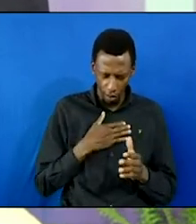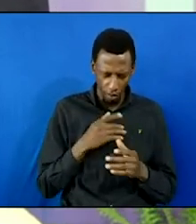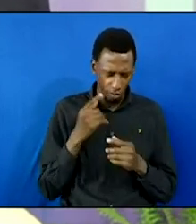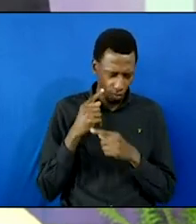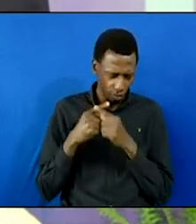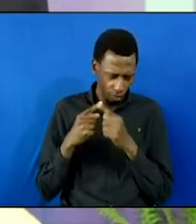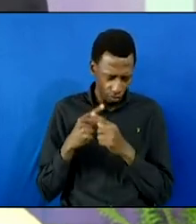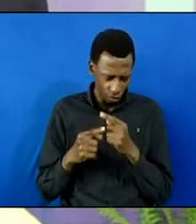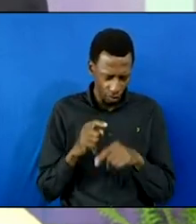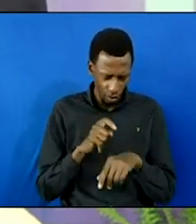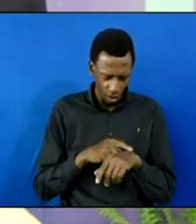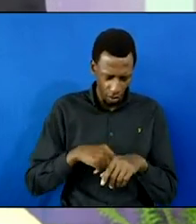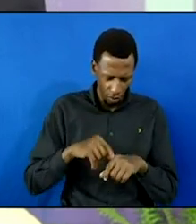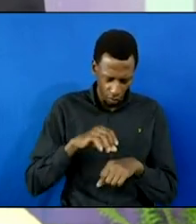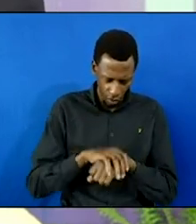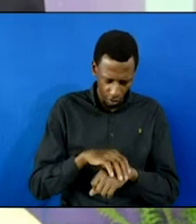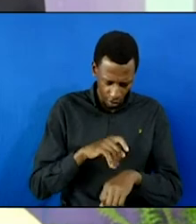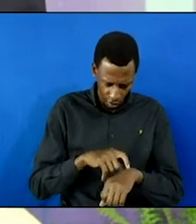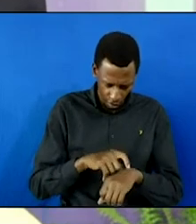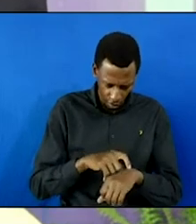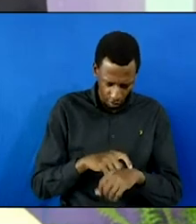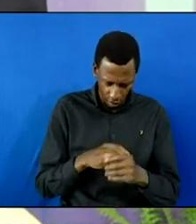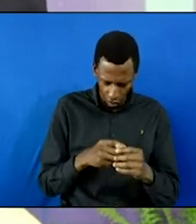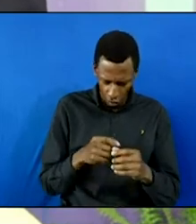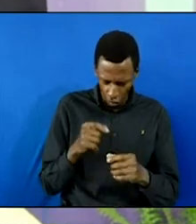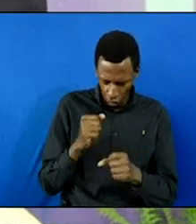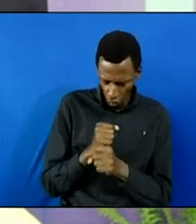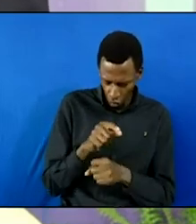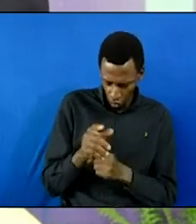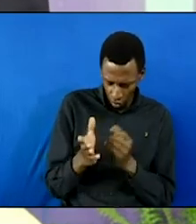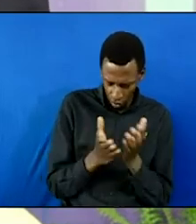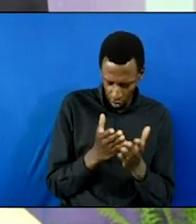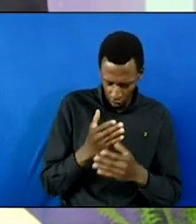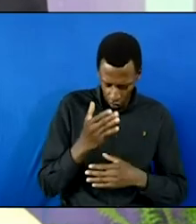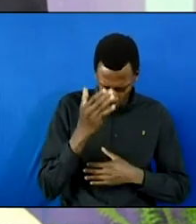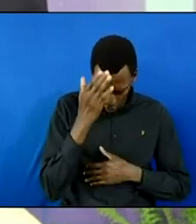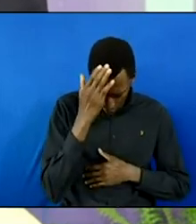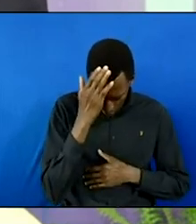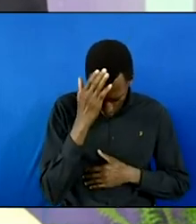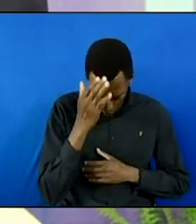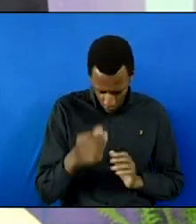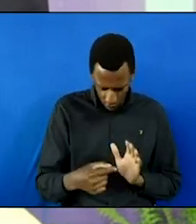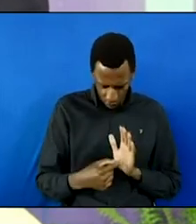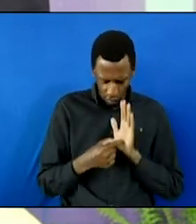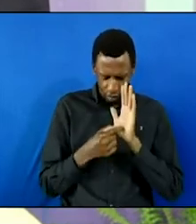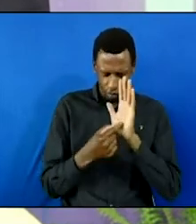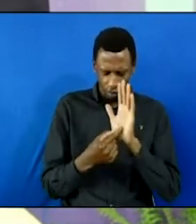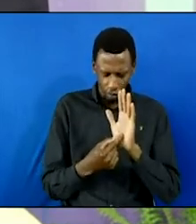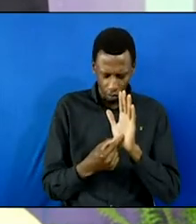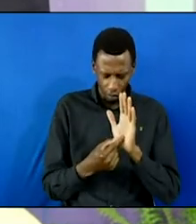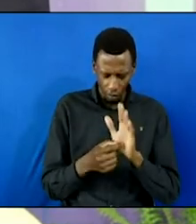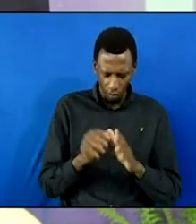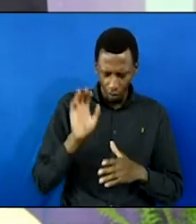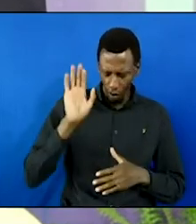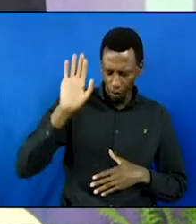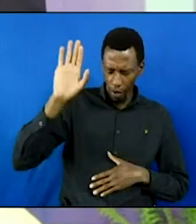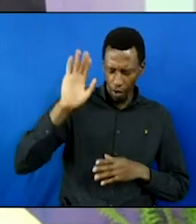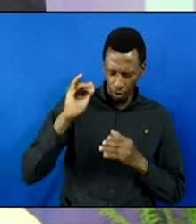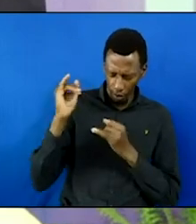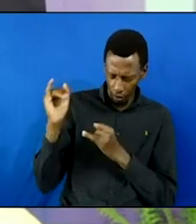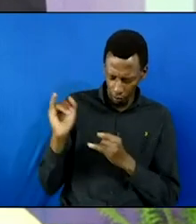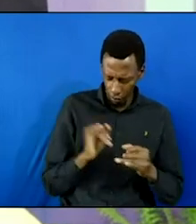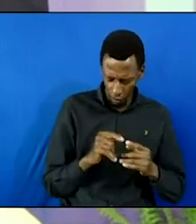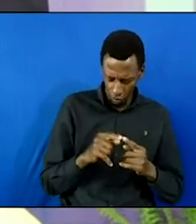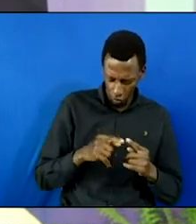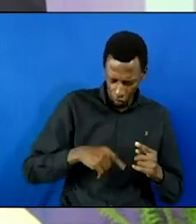time to do this service of humility. To demonstrate your invitation to